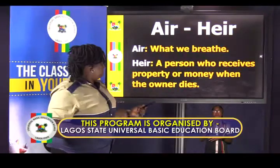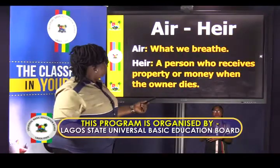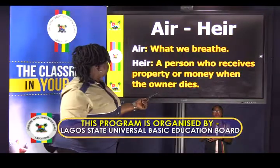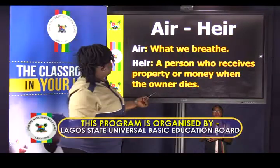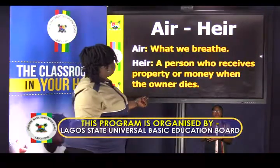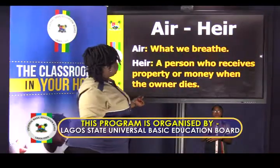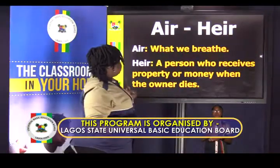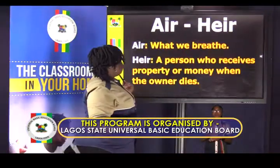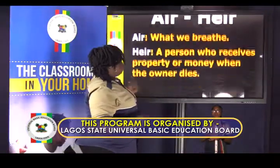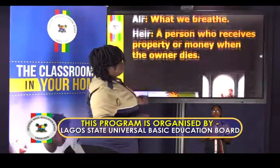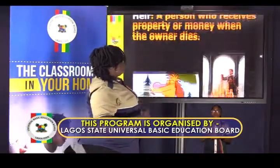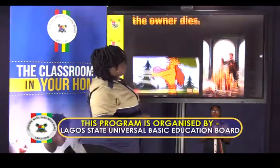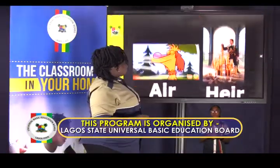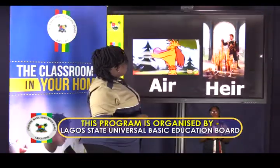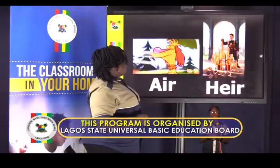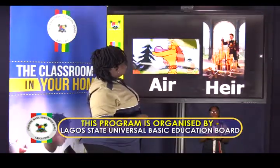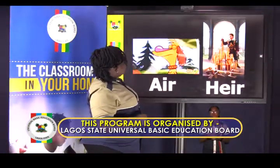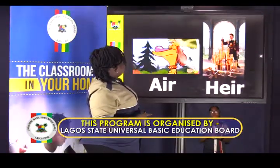Yes.